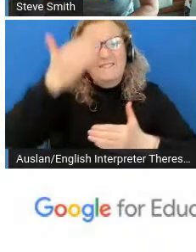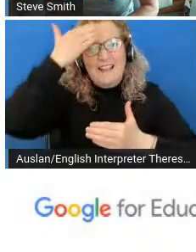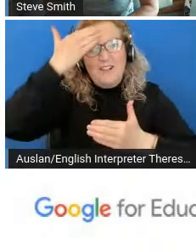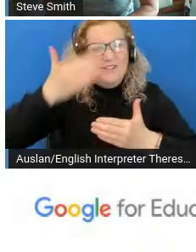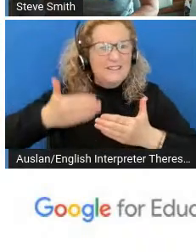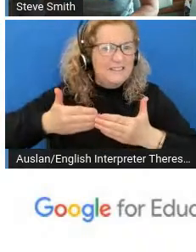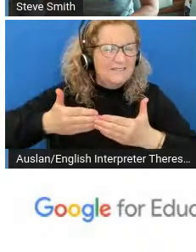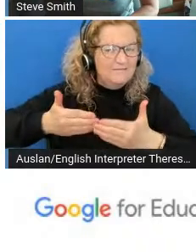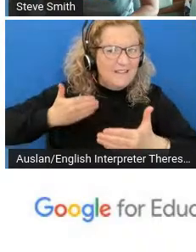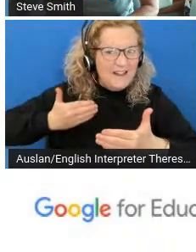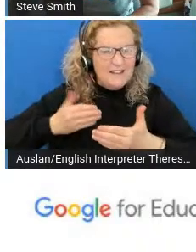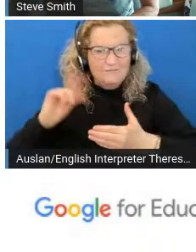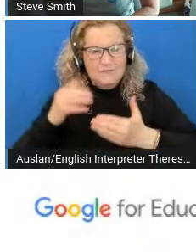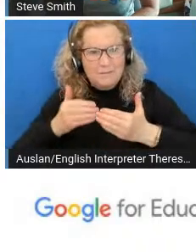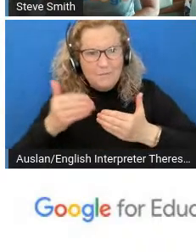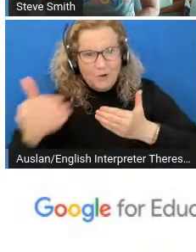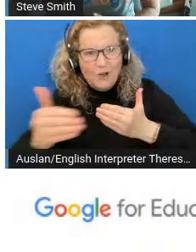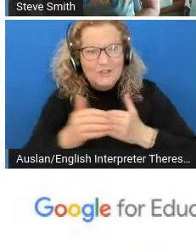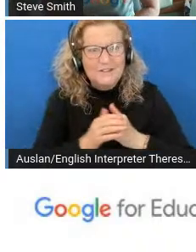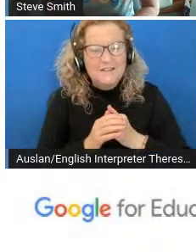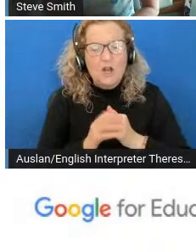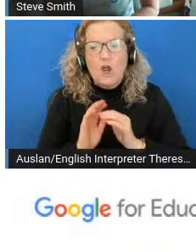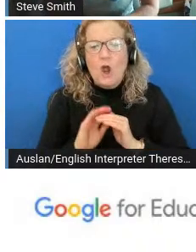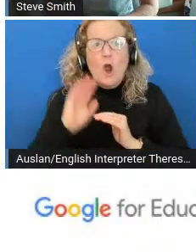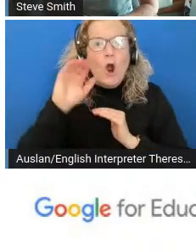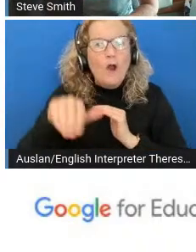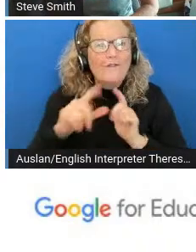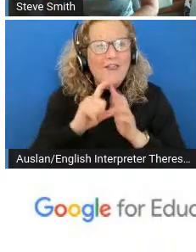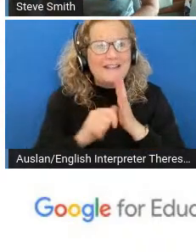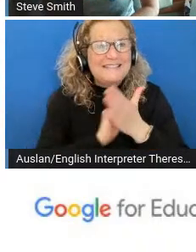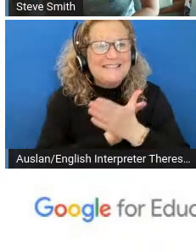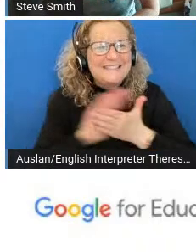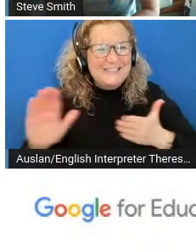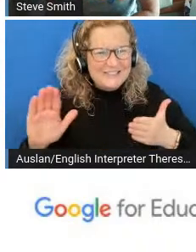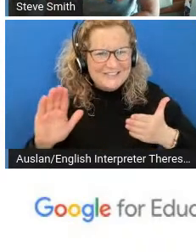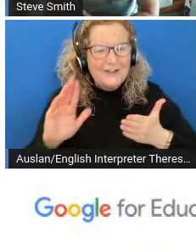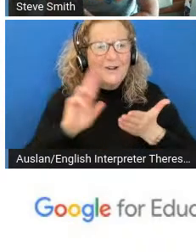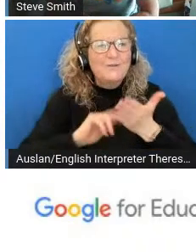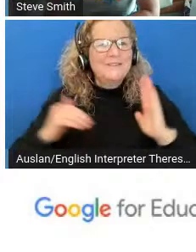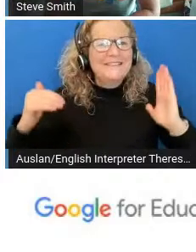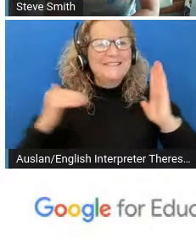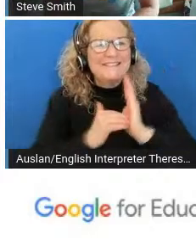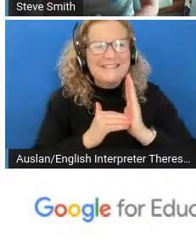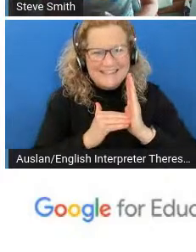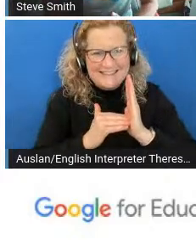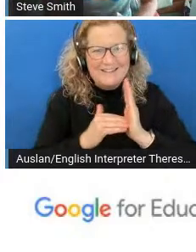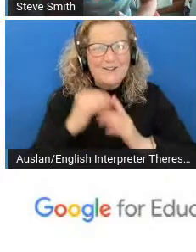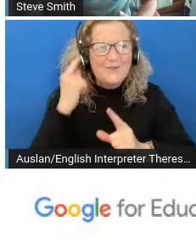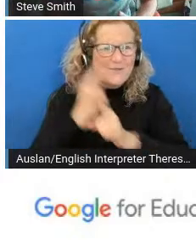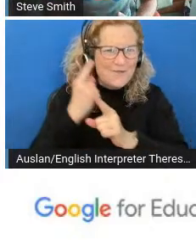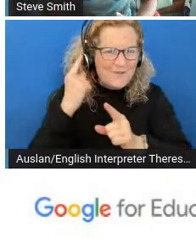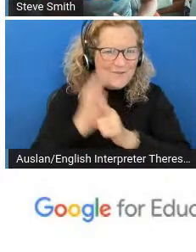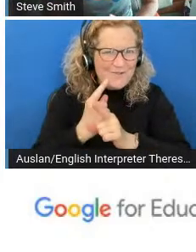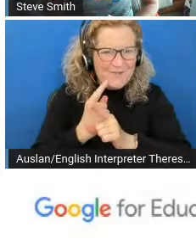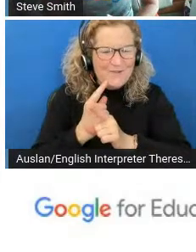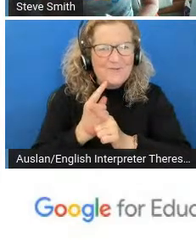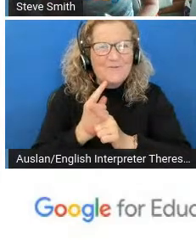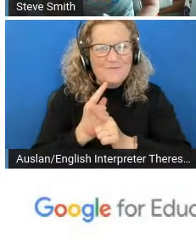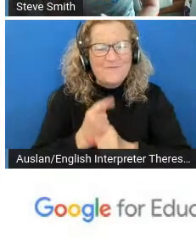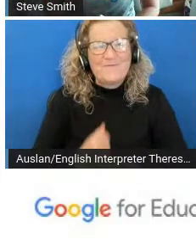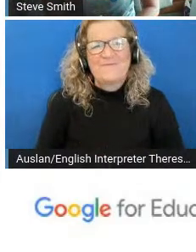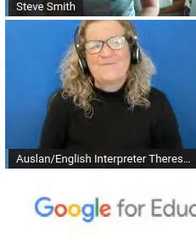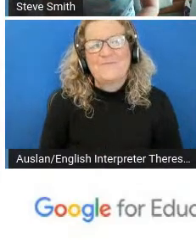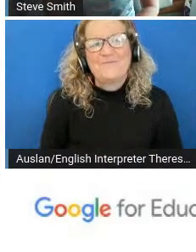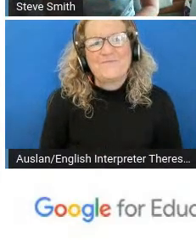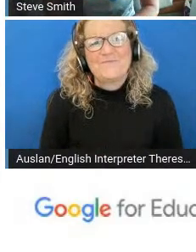The Dutch. Across the ditch. Kia ora whanau, ngā mihi nui ki a koutou katoa, ki a papatūnuku tēnā koe, ki te